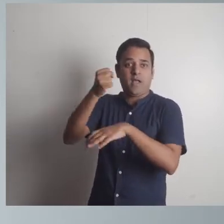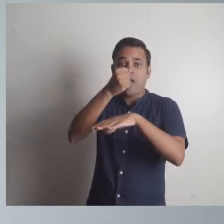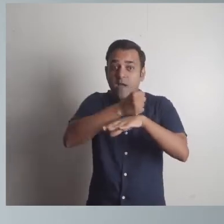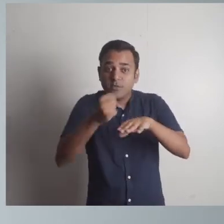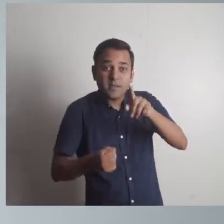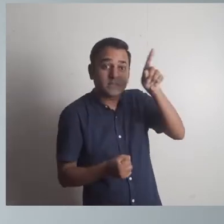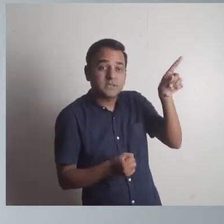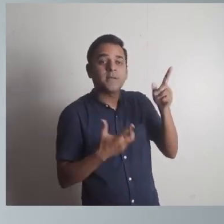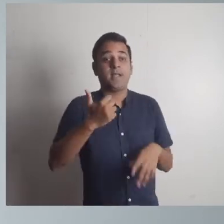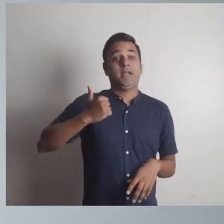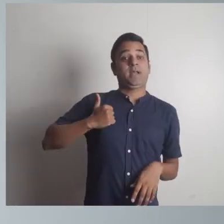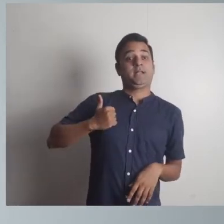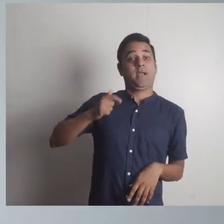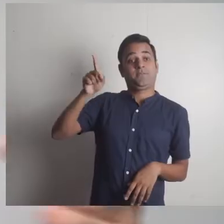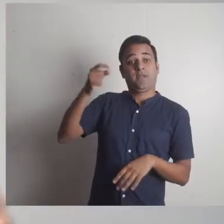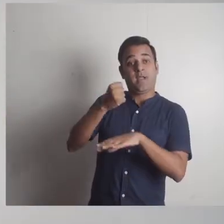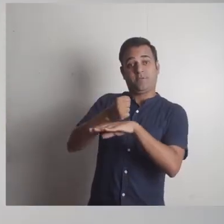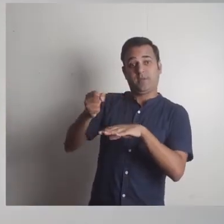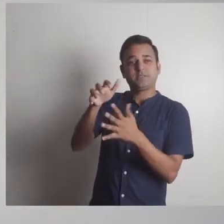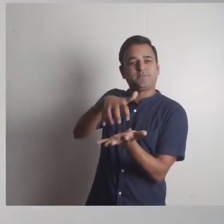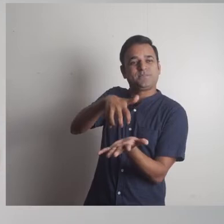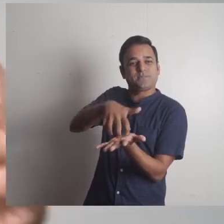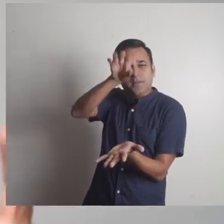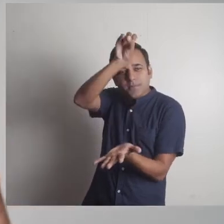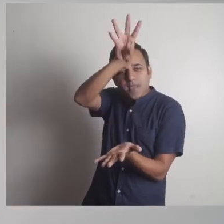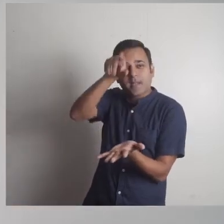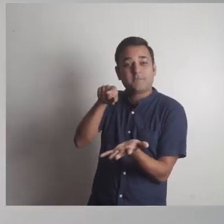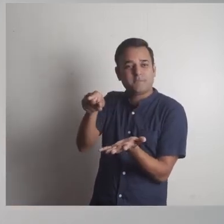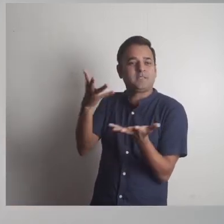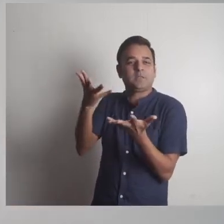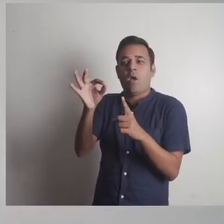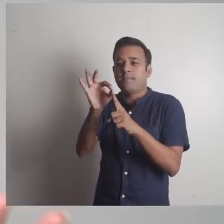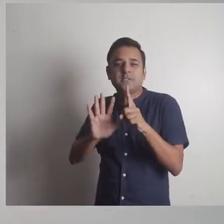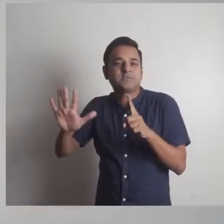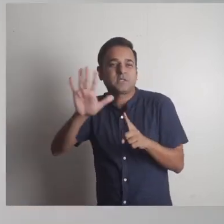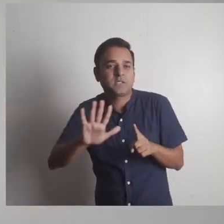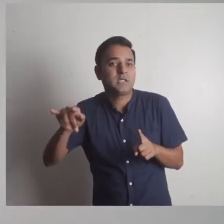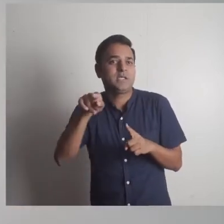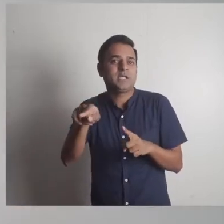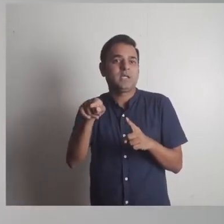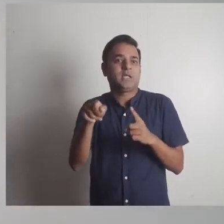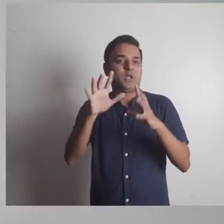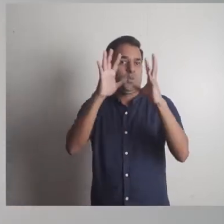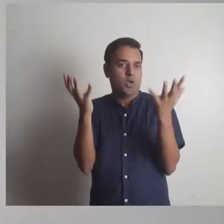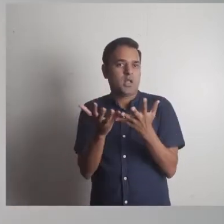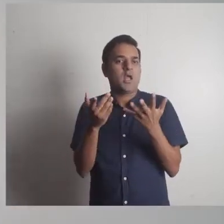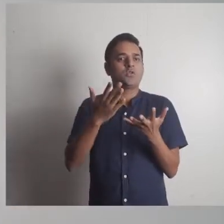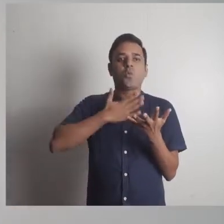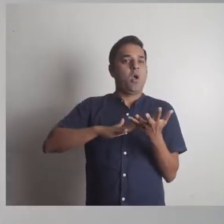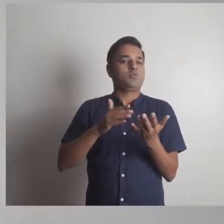their company that they're helping to fund. They put a flag on that company, but that company is operating in another